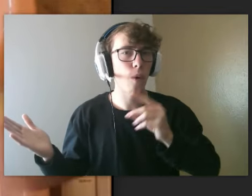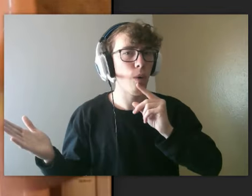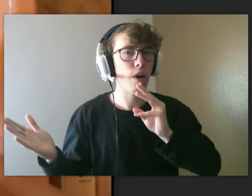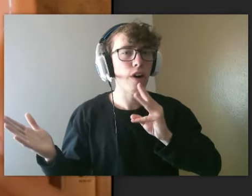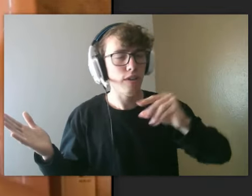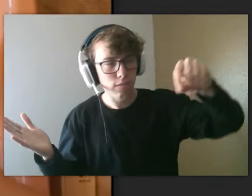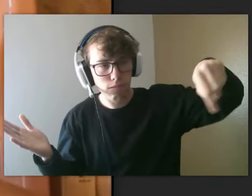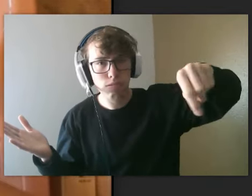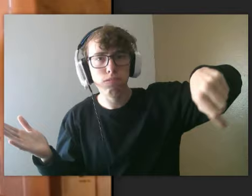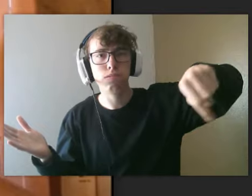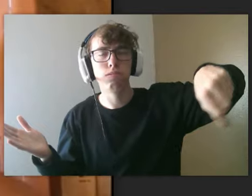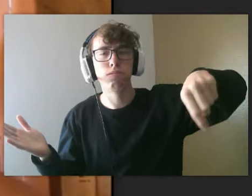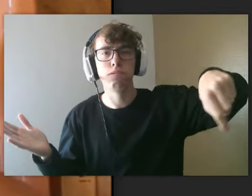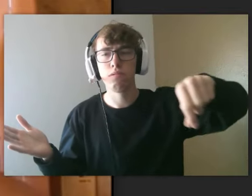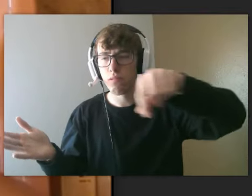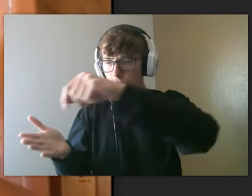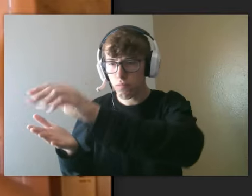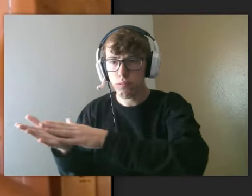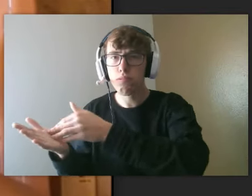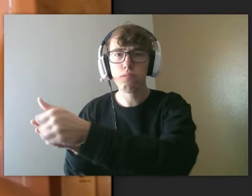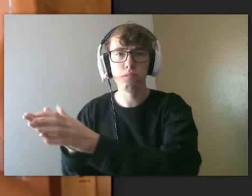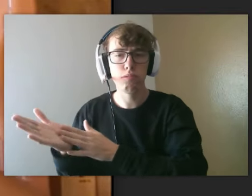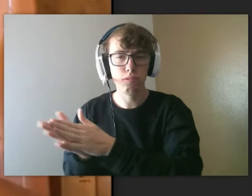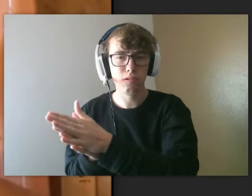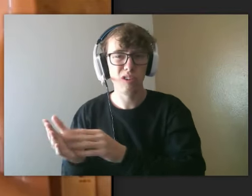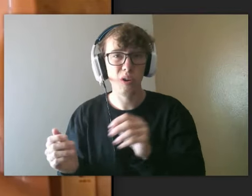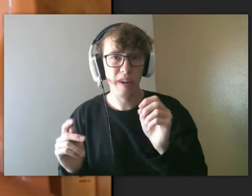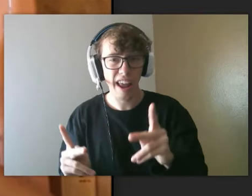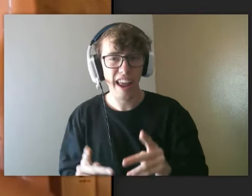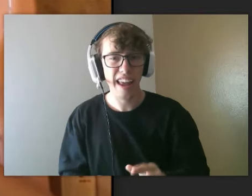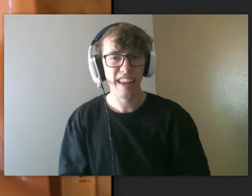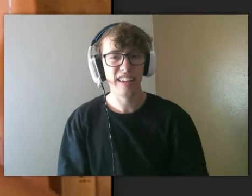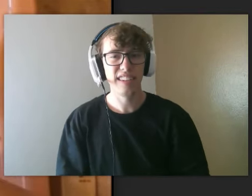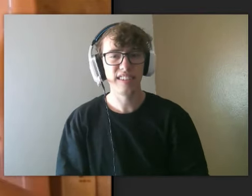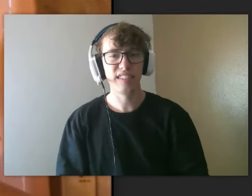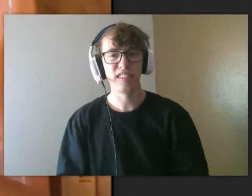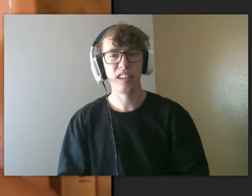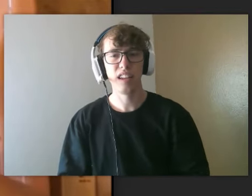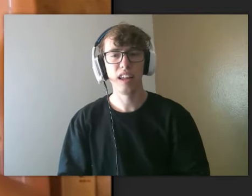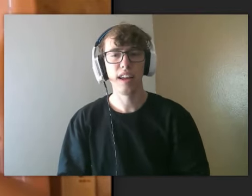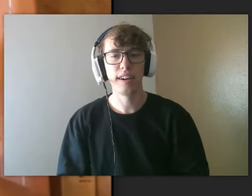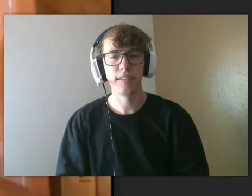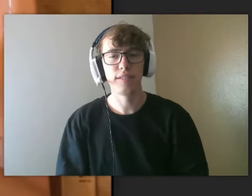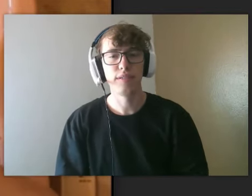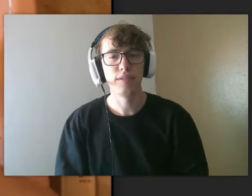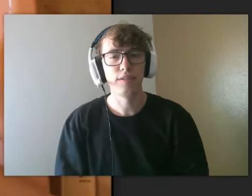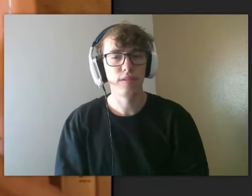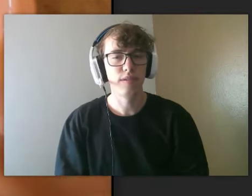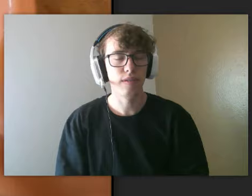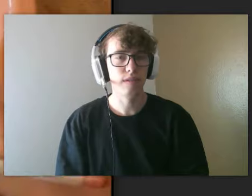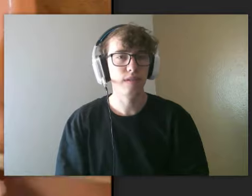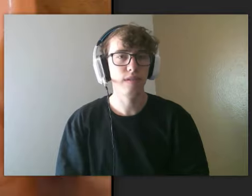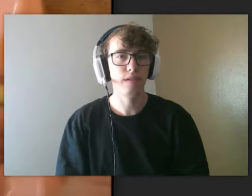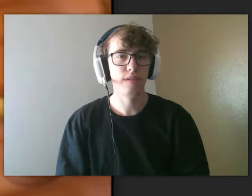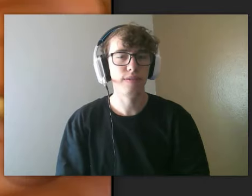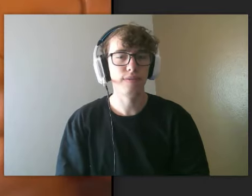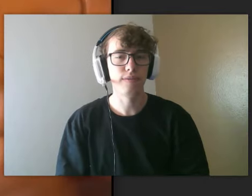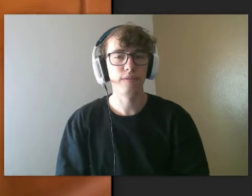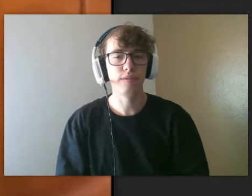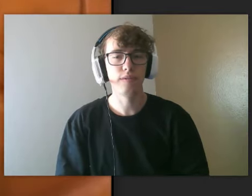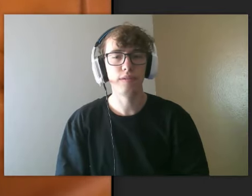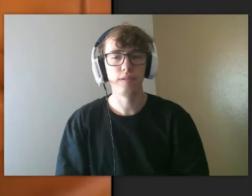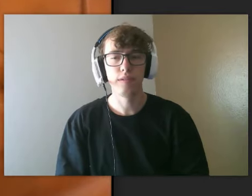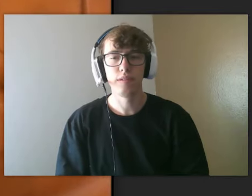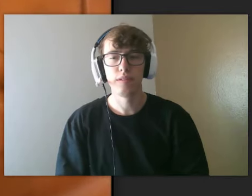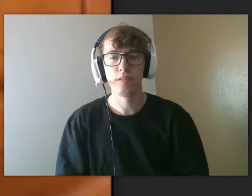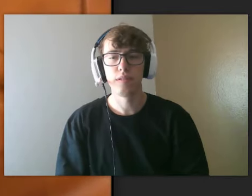so I get more water on my palette, and then just pulling, just kind of poking at that color and pulling it away so that I